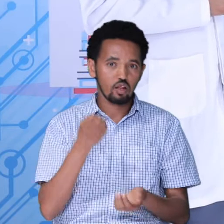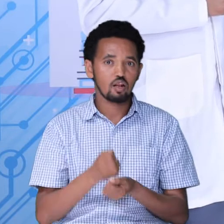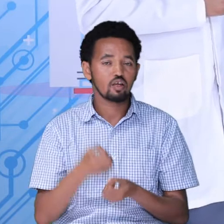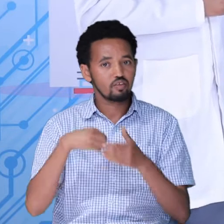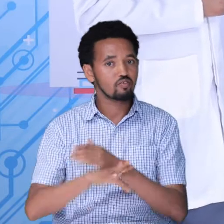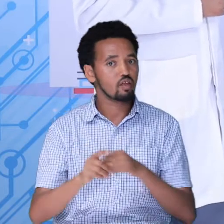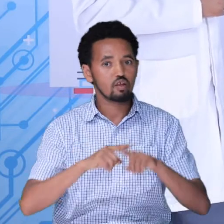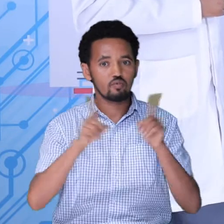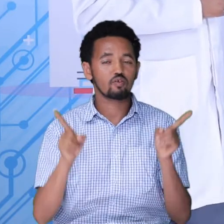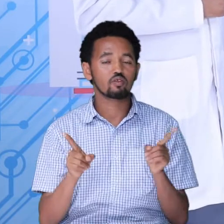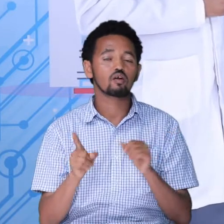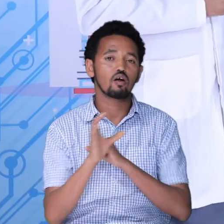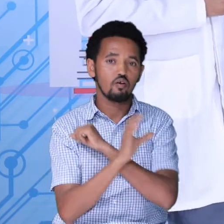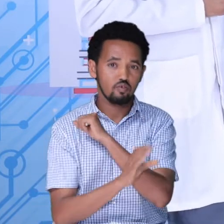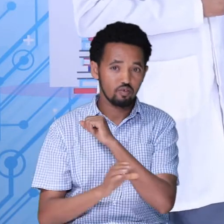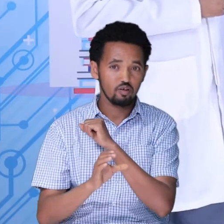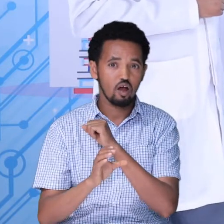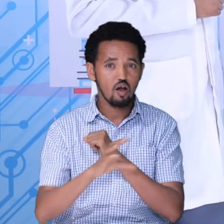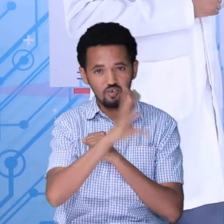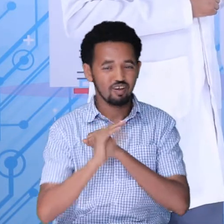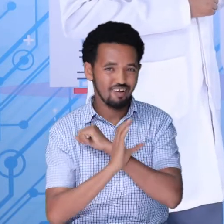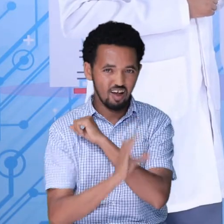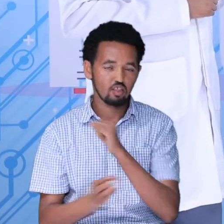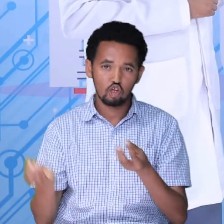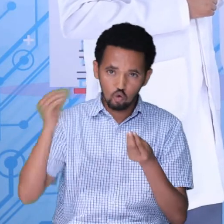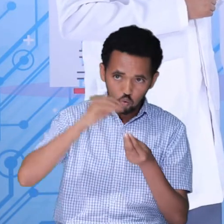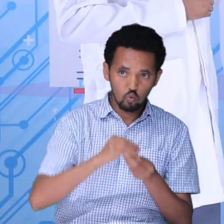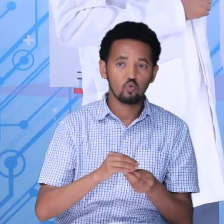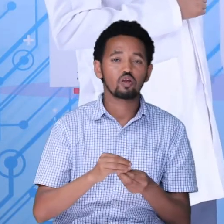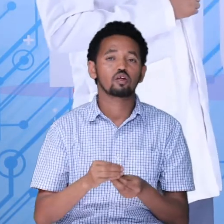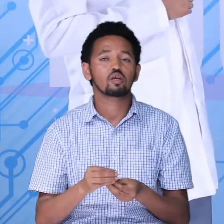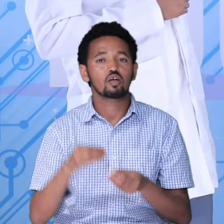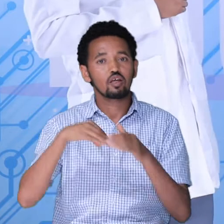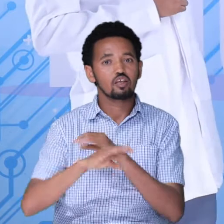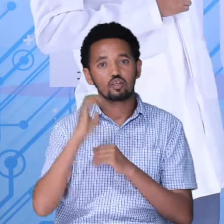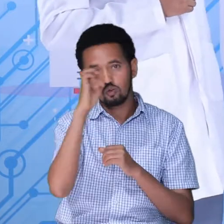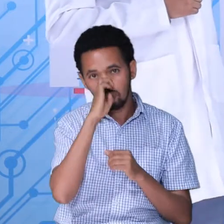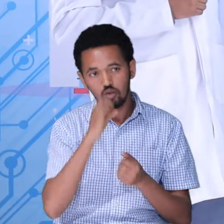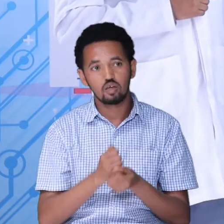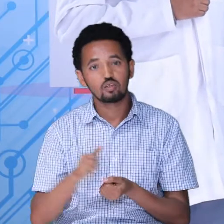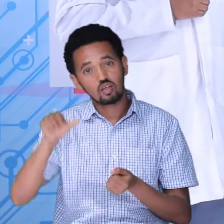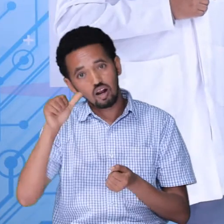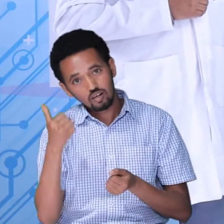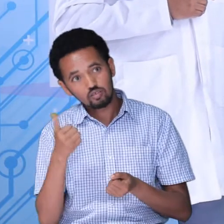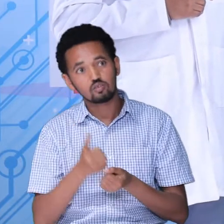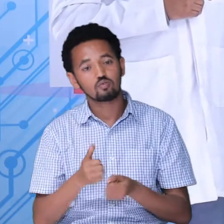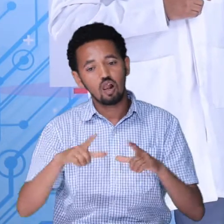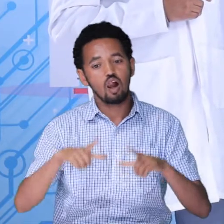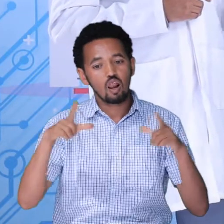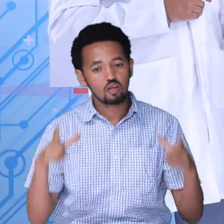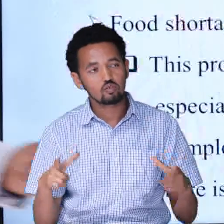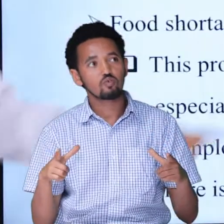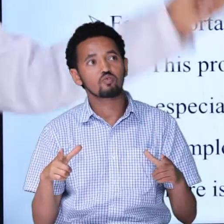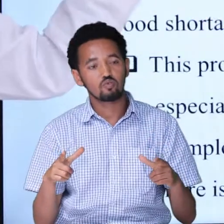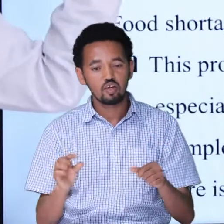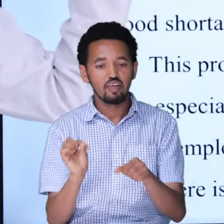in the different African countries, including our country Ethiopia. The other one, lack of technical